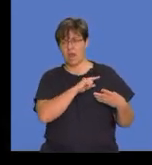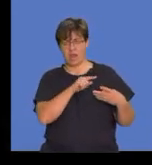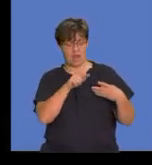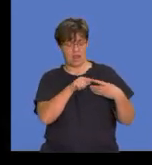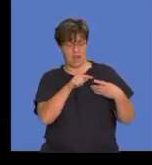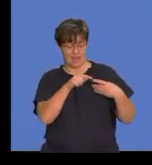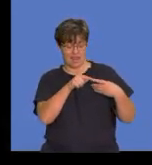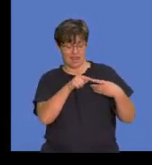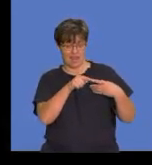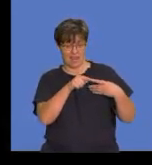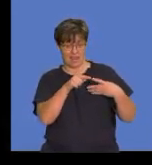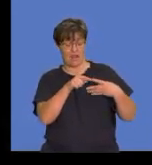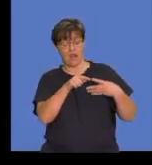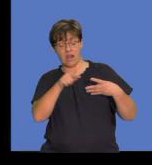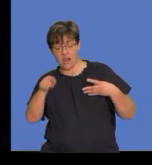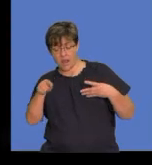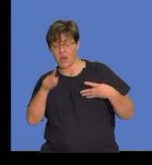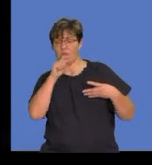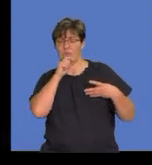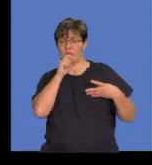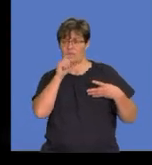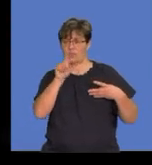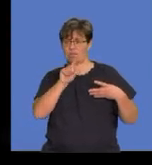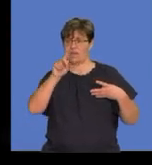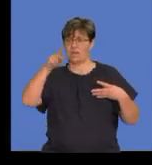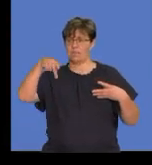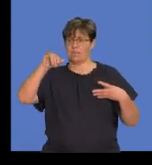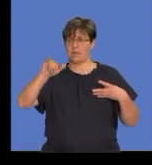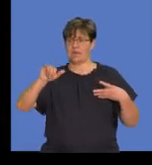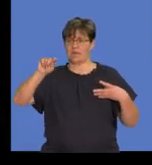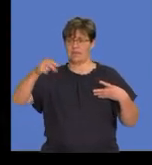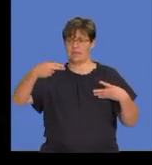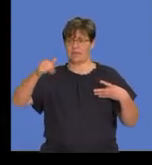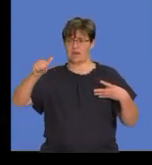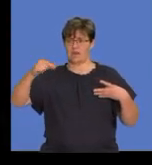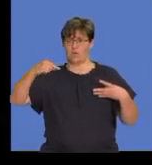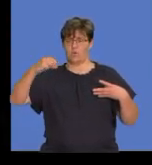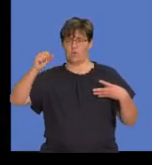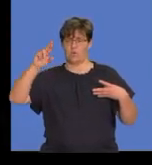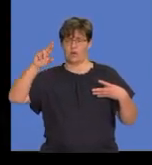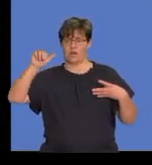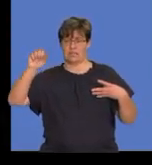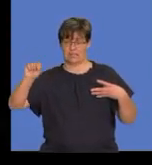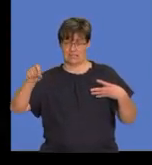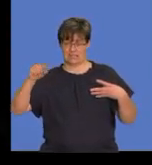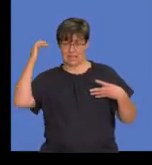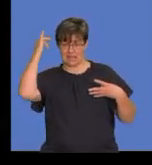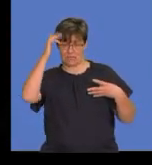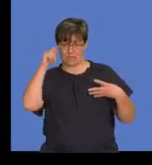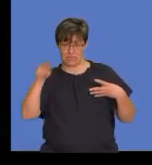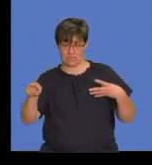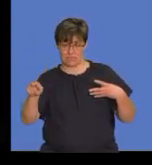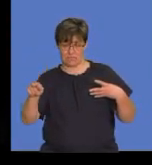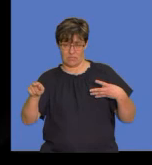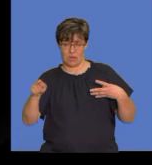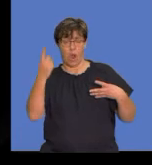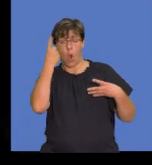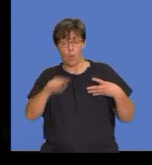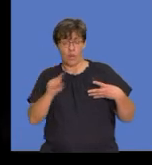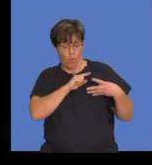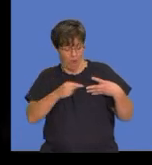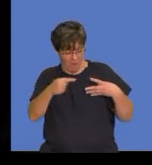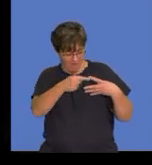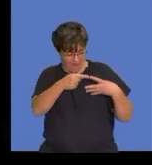investigating. Because of a right-angled triangle, we can then use what we call the theorem of Pythagoras,